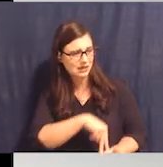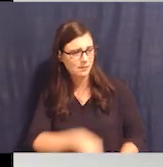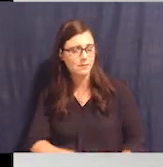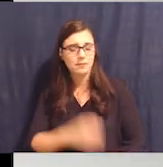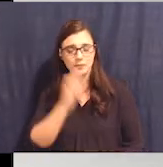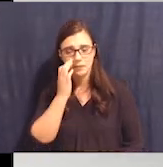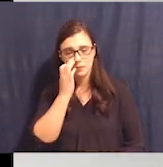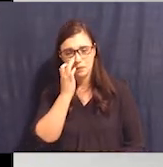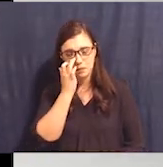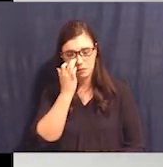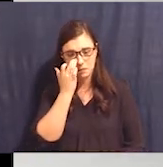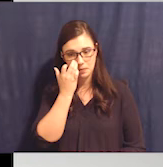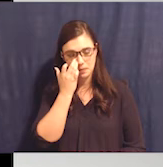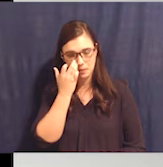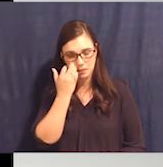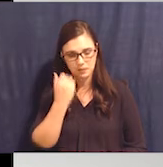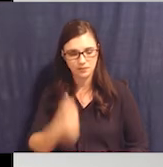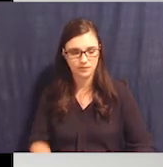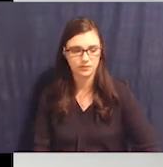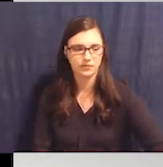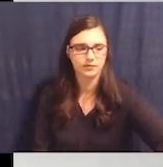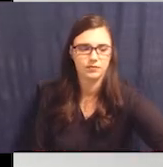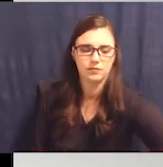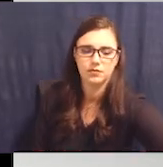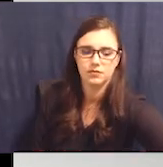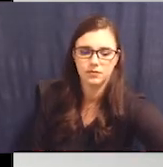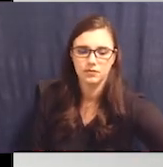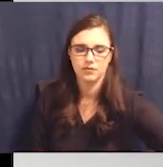Could you stand up and?